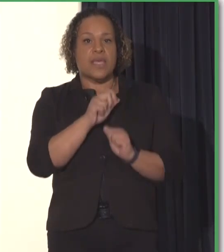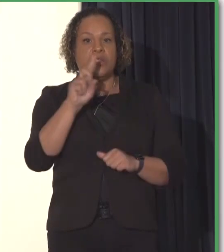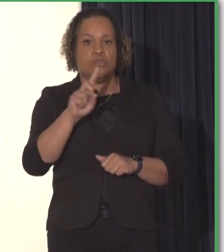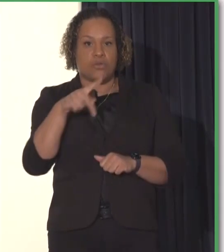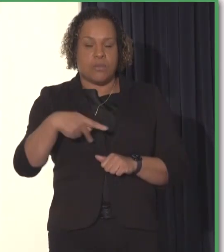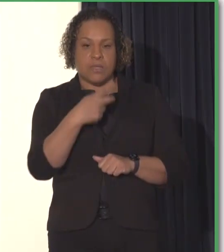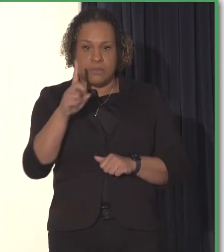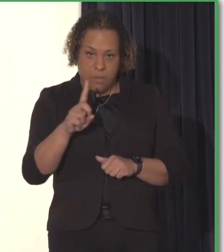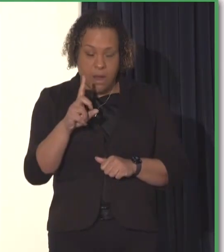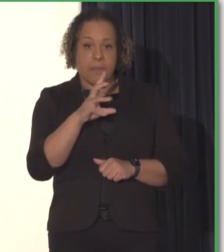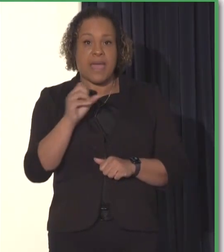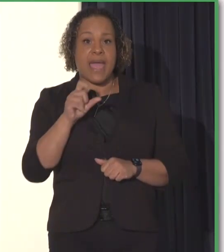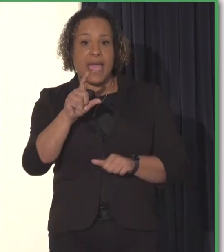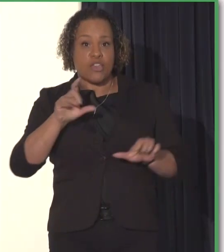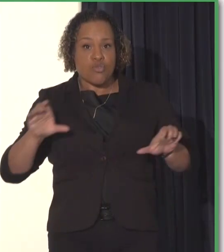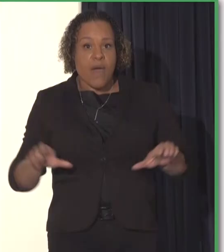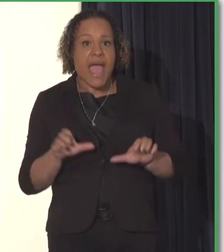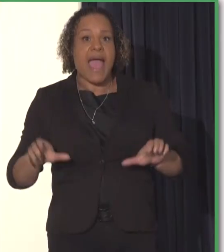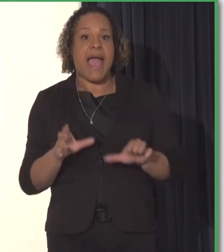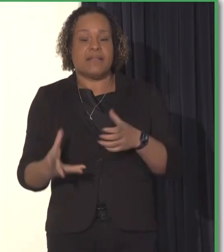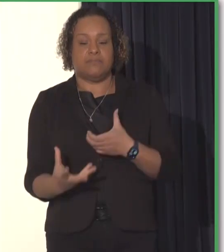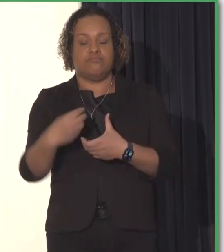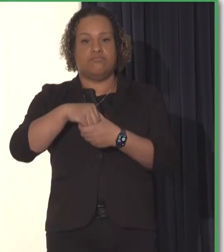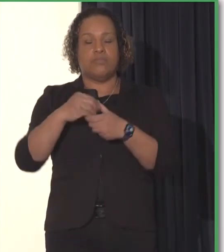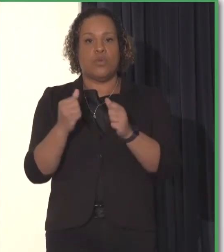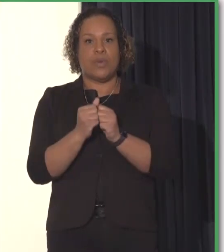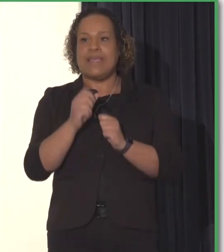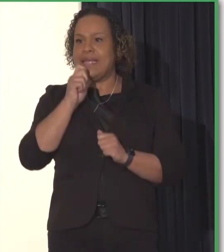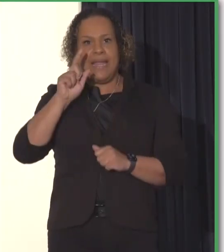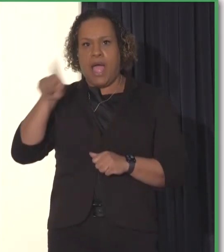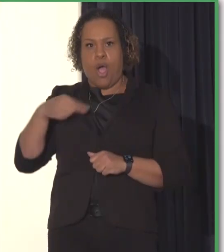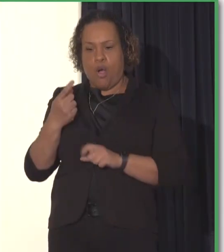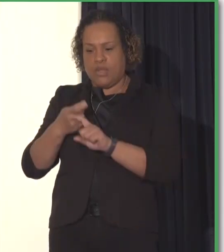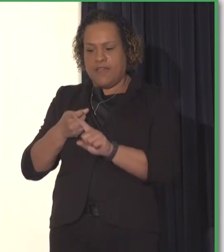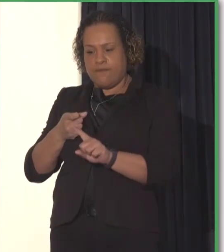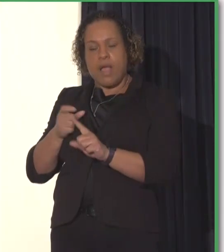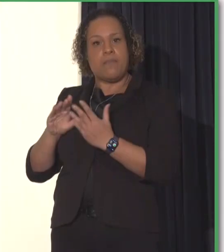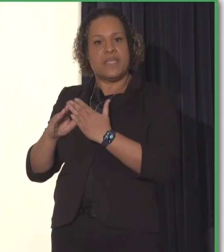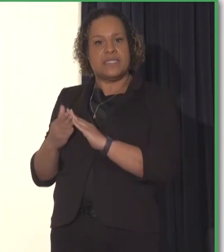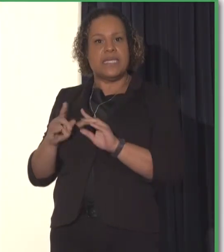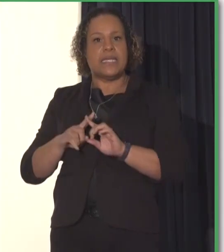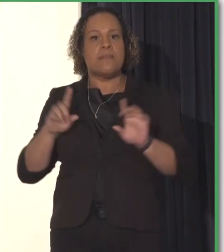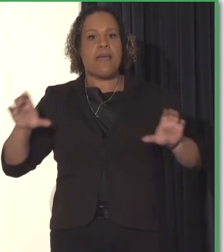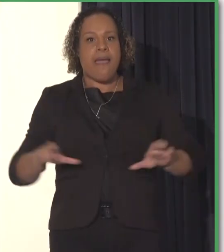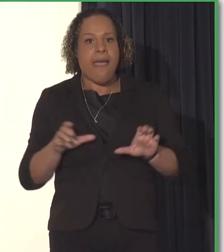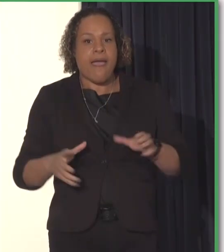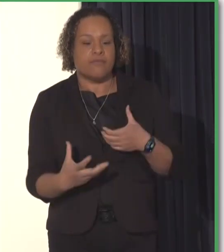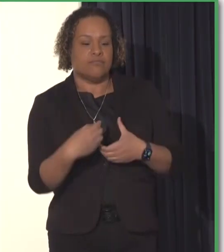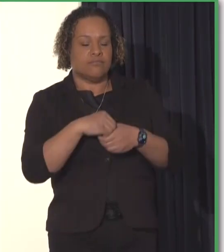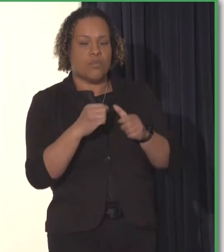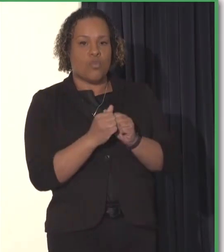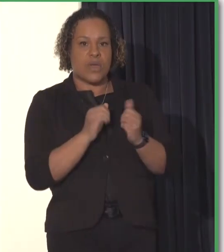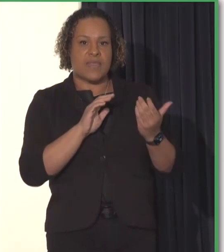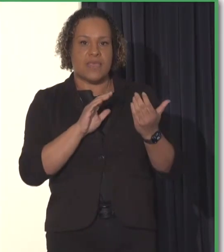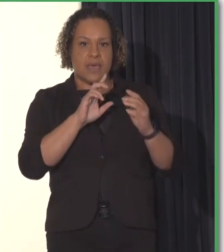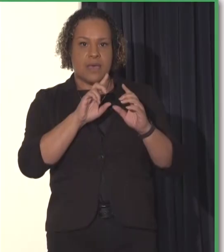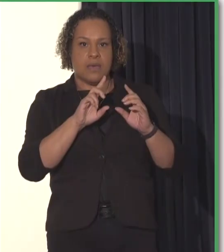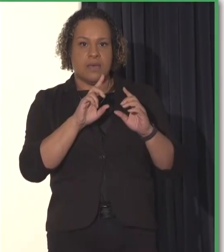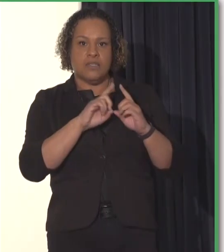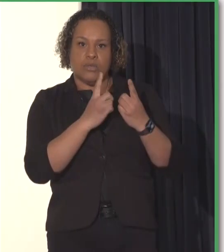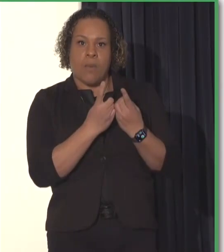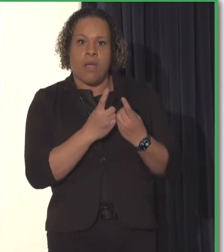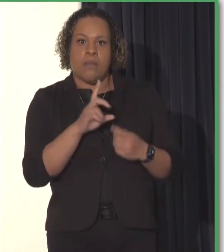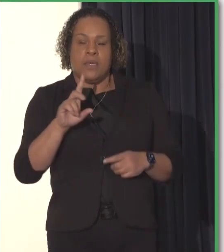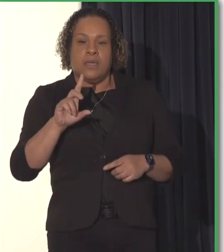are actively engaged, not just, from the city side, but actively engaged with the department. So I want to thank you for that,